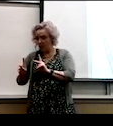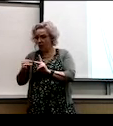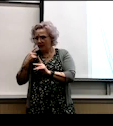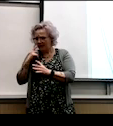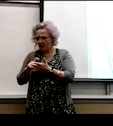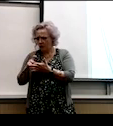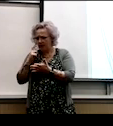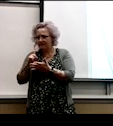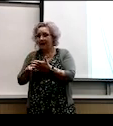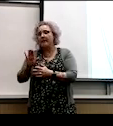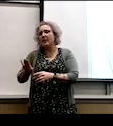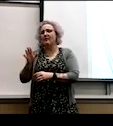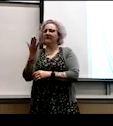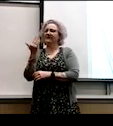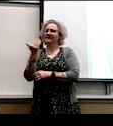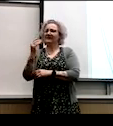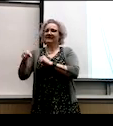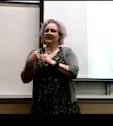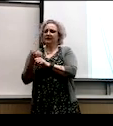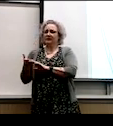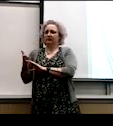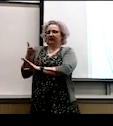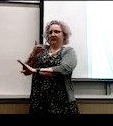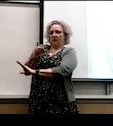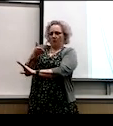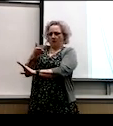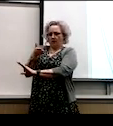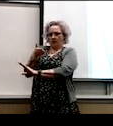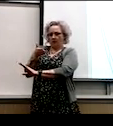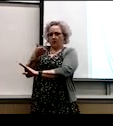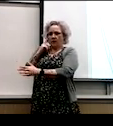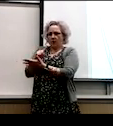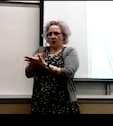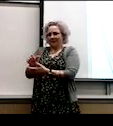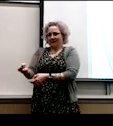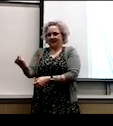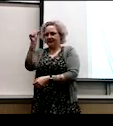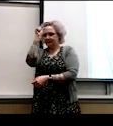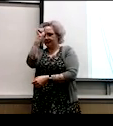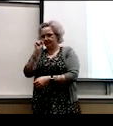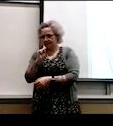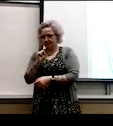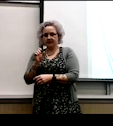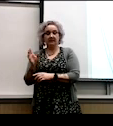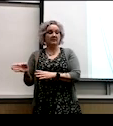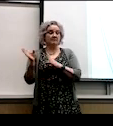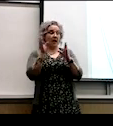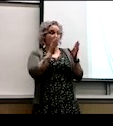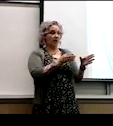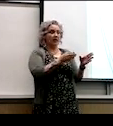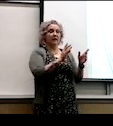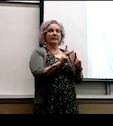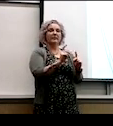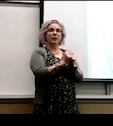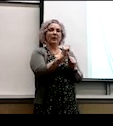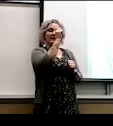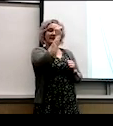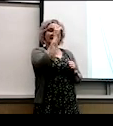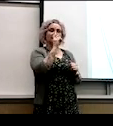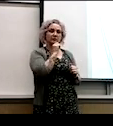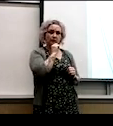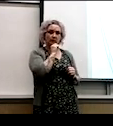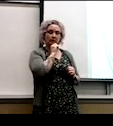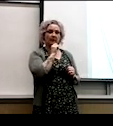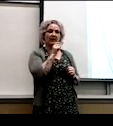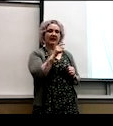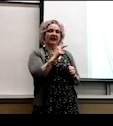any memory loss. So that in a person with Down syndrome, with the other physiological risk factors they